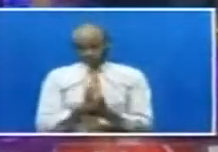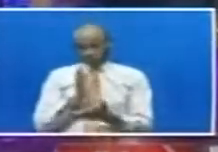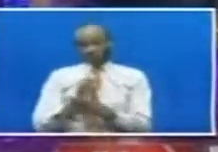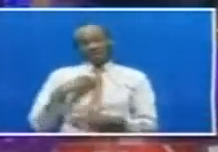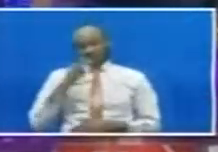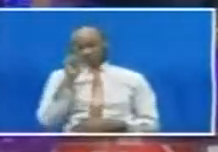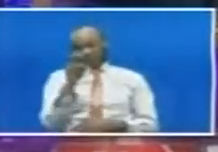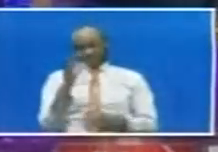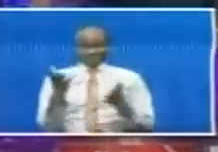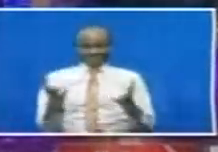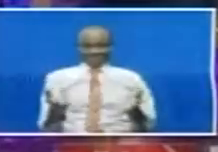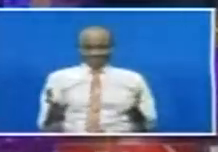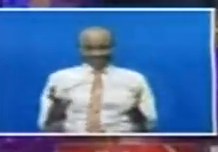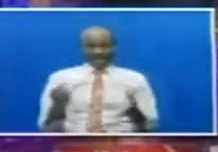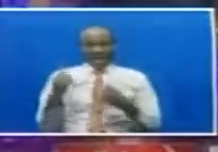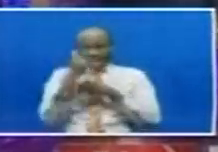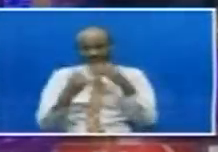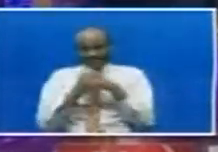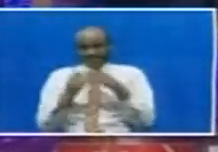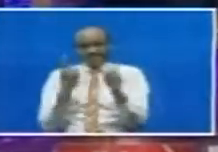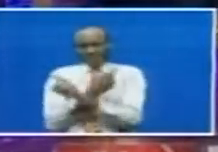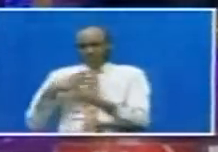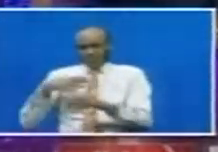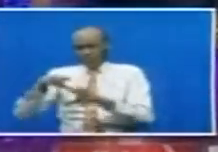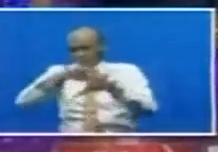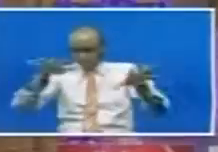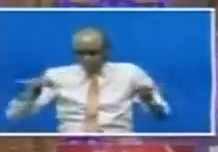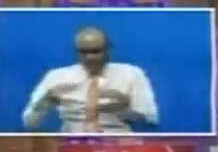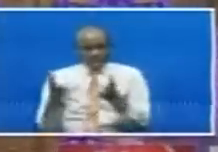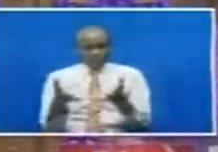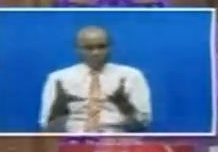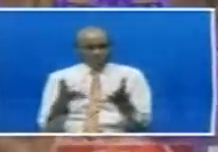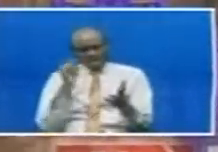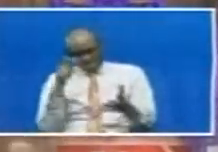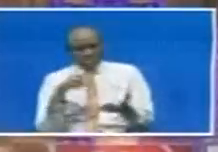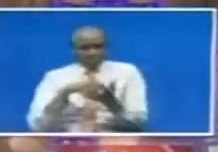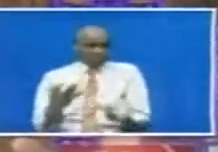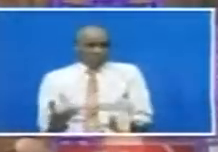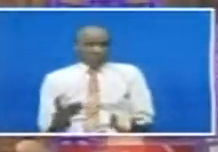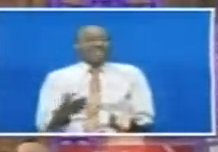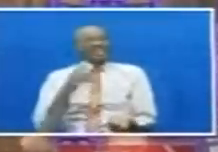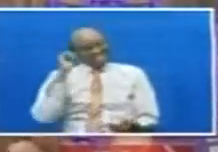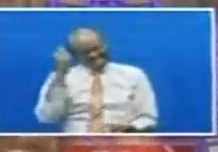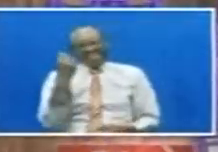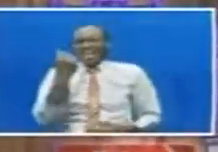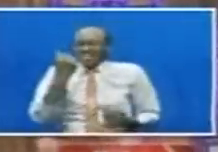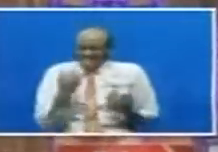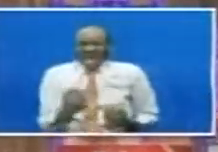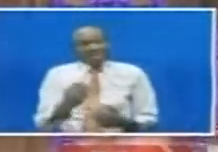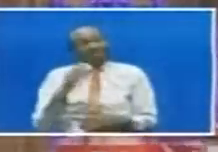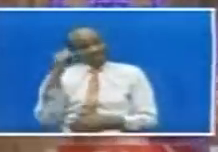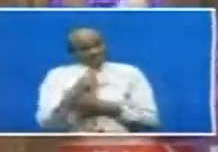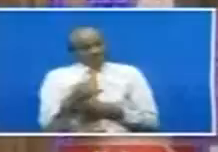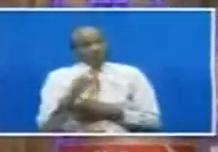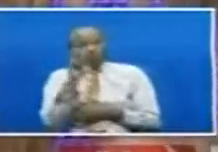at the demographics of the country. Kenya is a young country. Having said that, it is important to